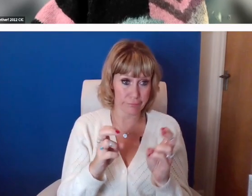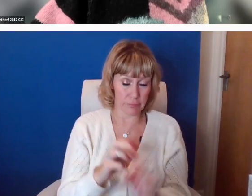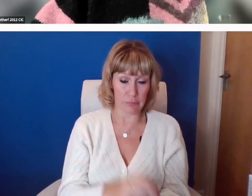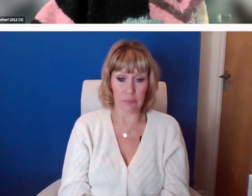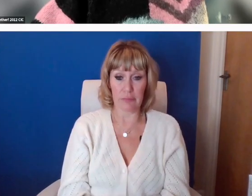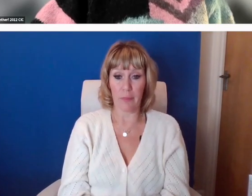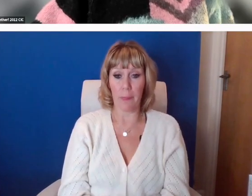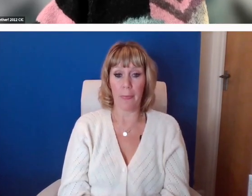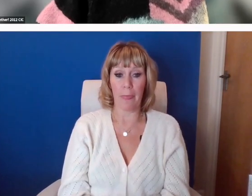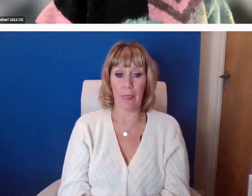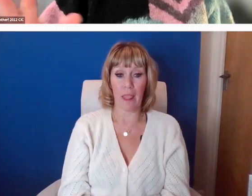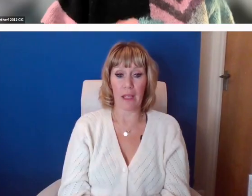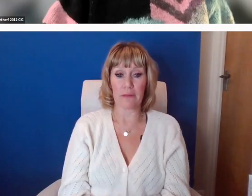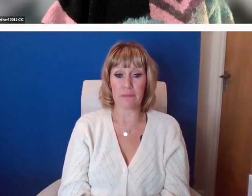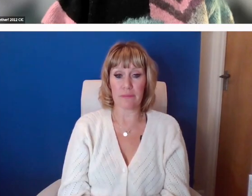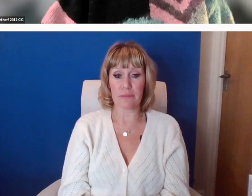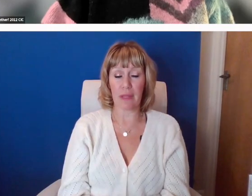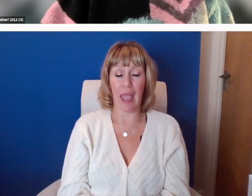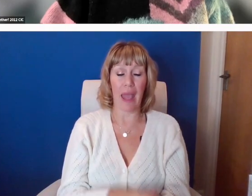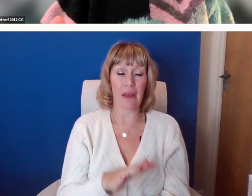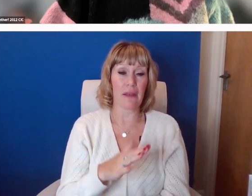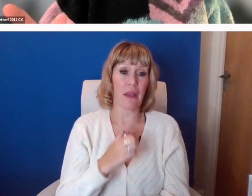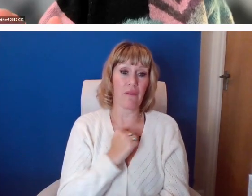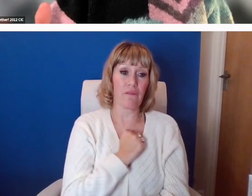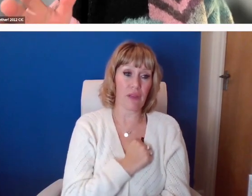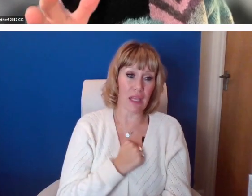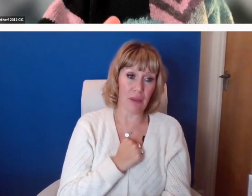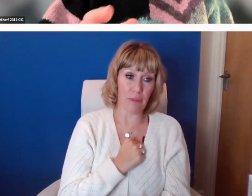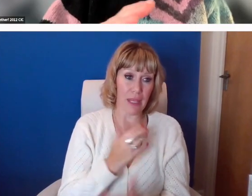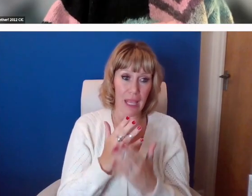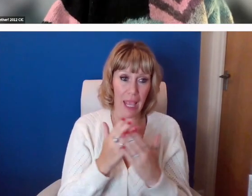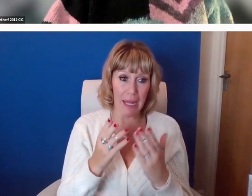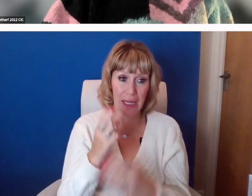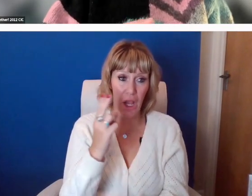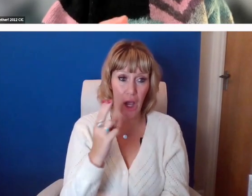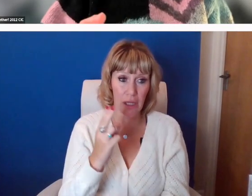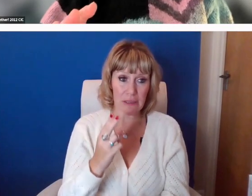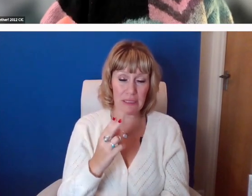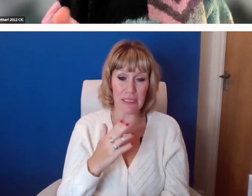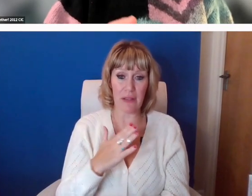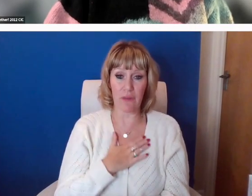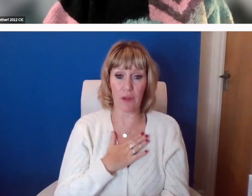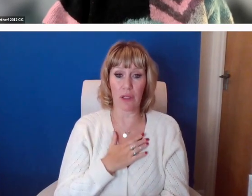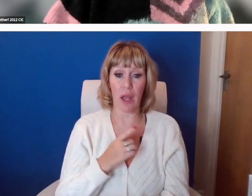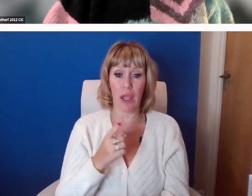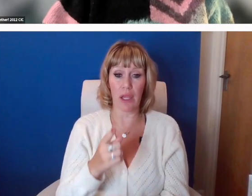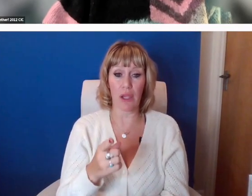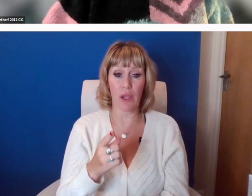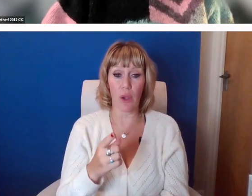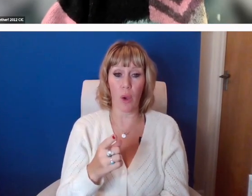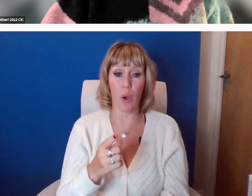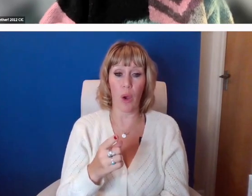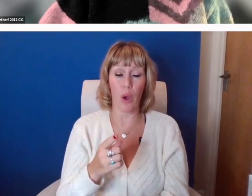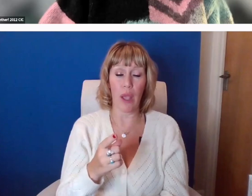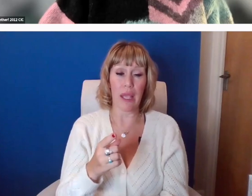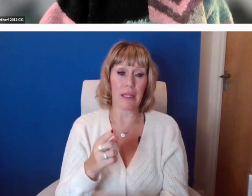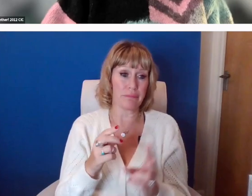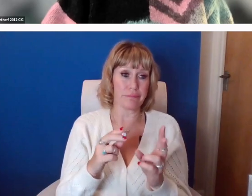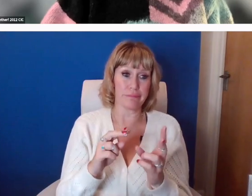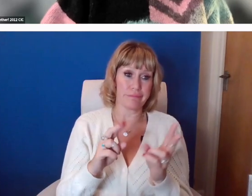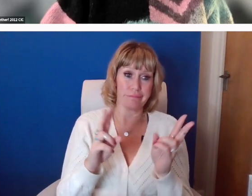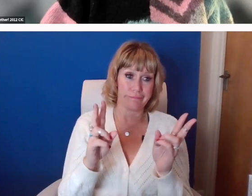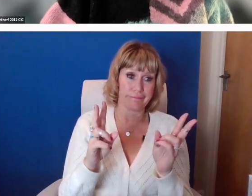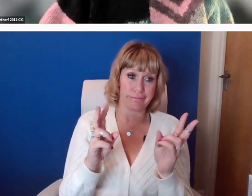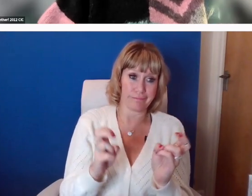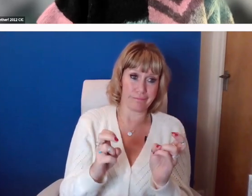Nina says, and I forgive me, any artist who, if you'd like your out tags updated, please let me know, because clearly you